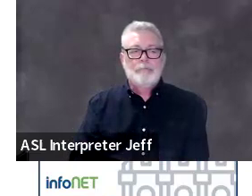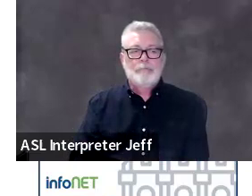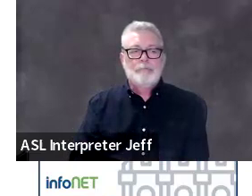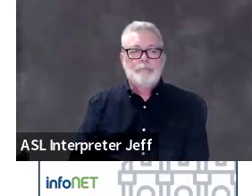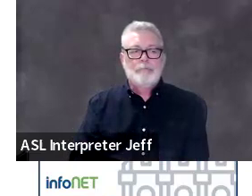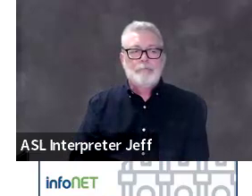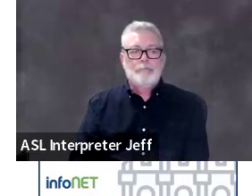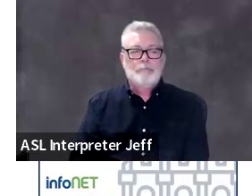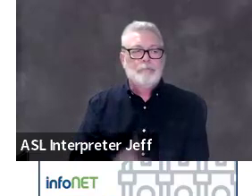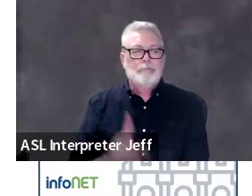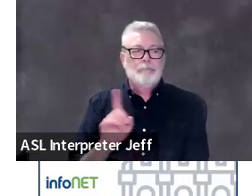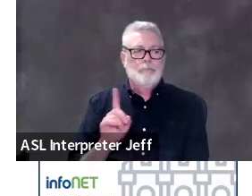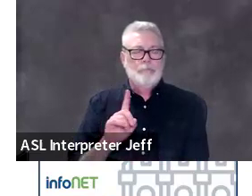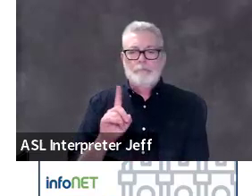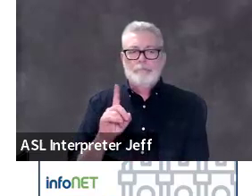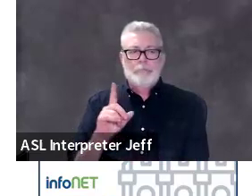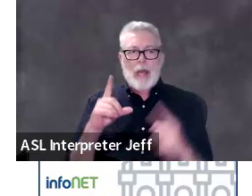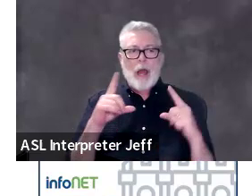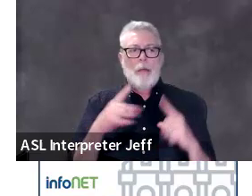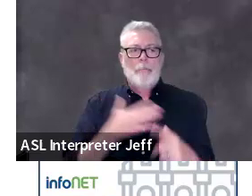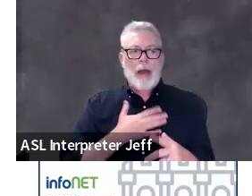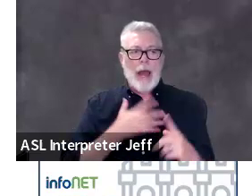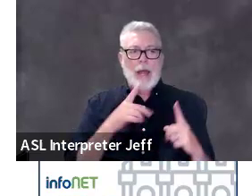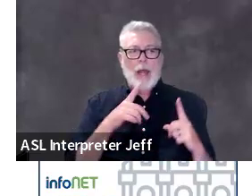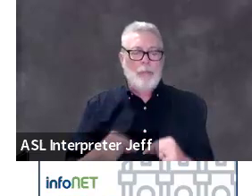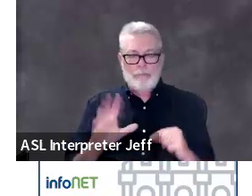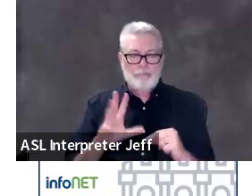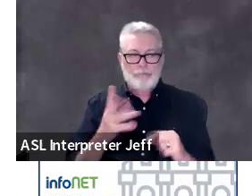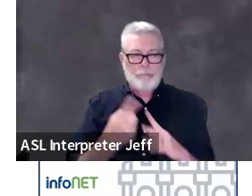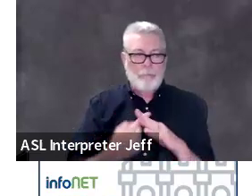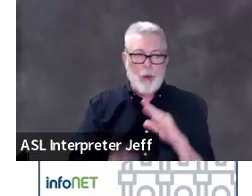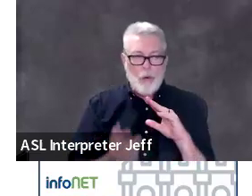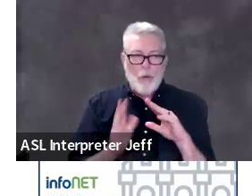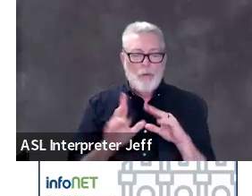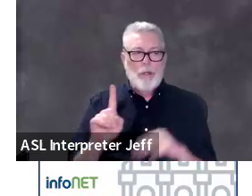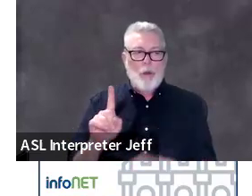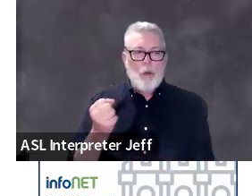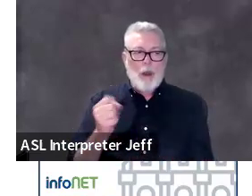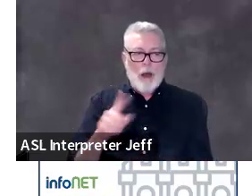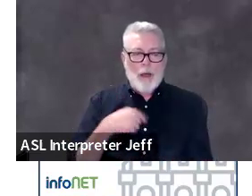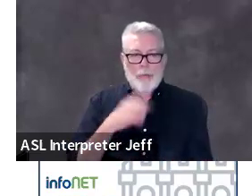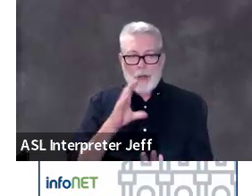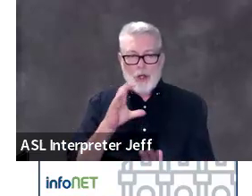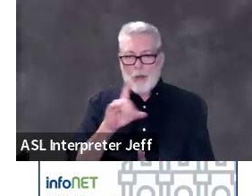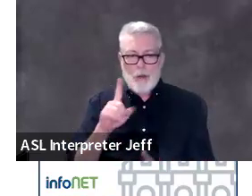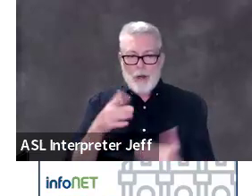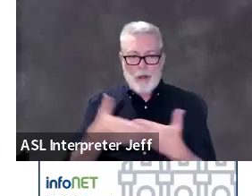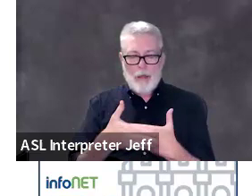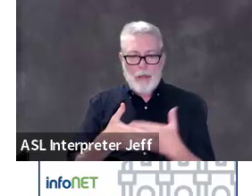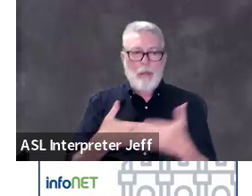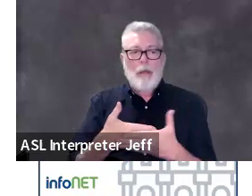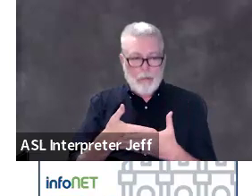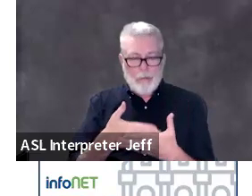I don't know where my slide went. Hold on a minute. I dropped